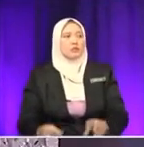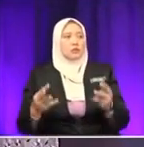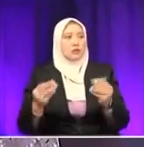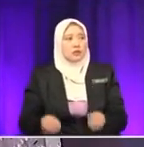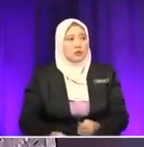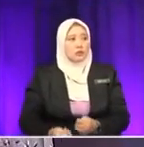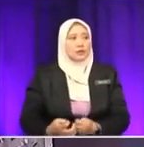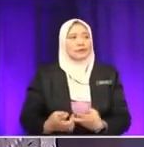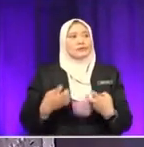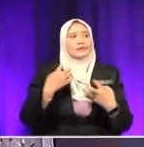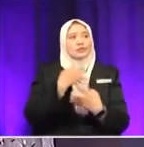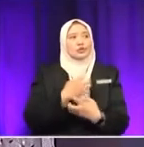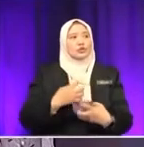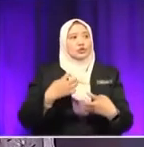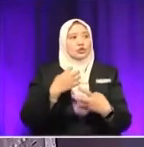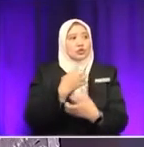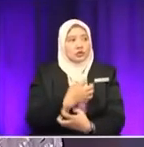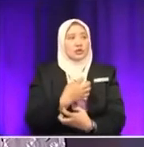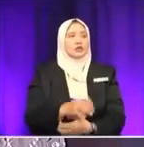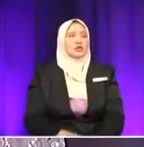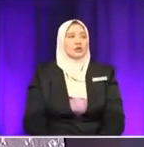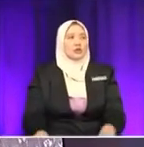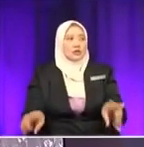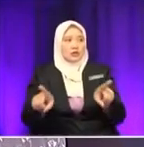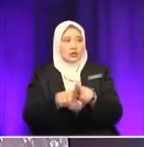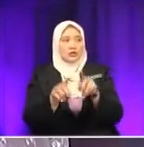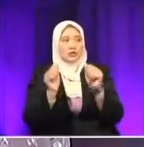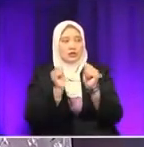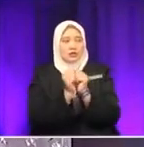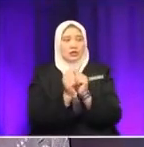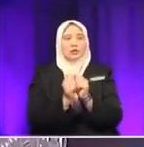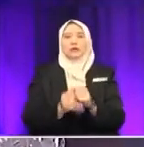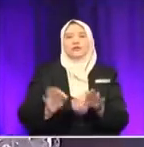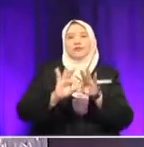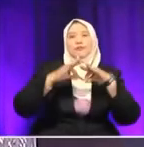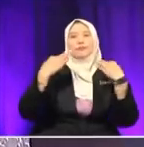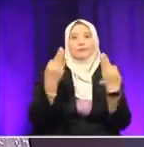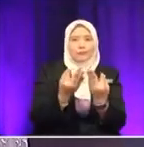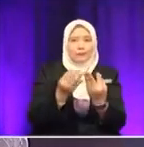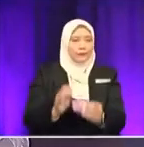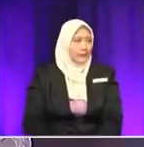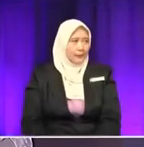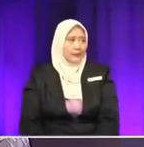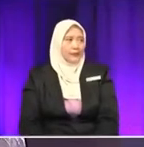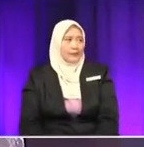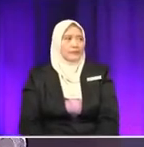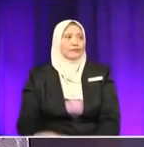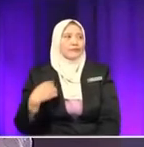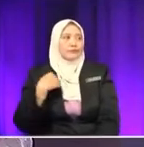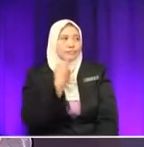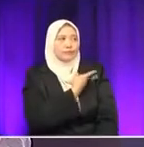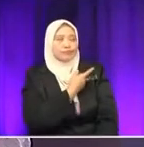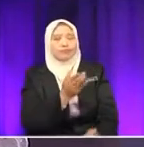E1, E2, E3, C only has 2 colors. All right, okay. So now we are going to go to how